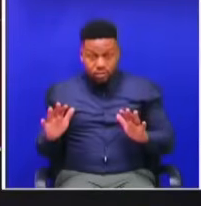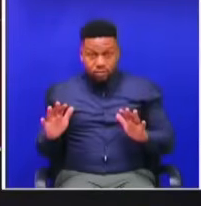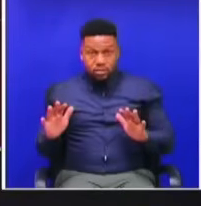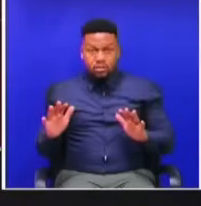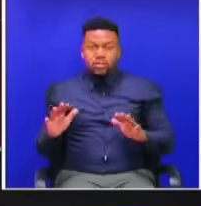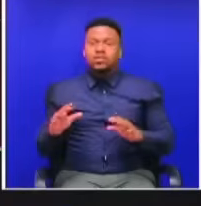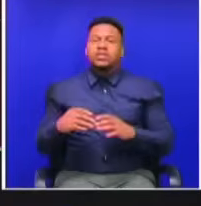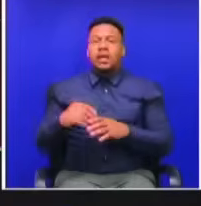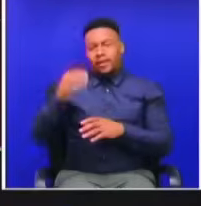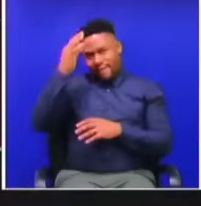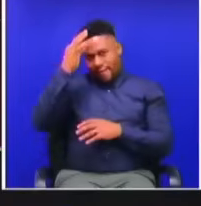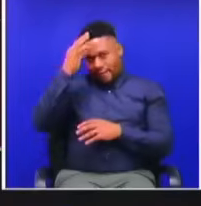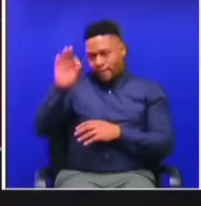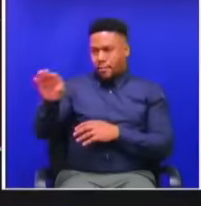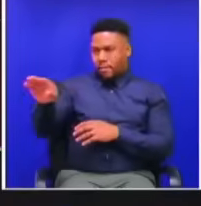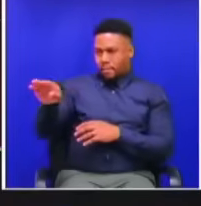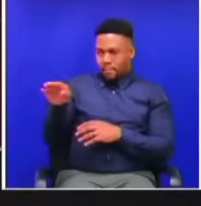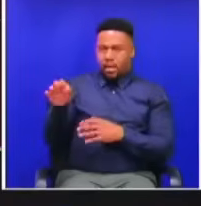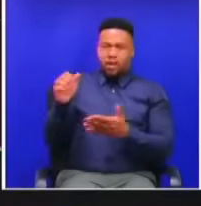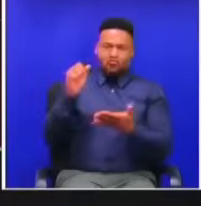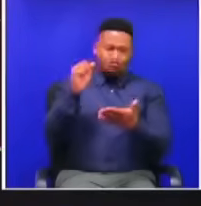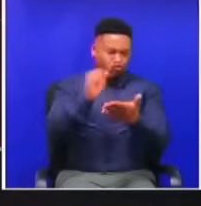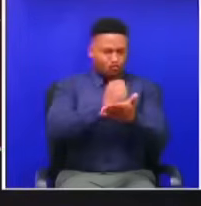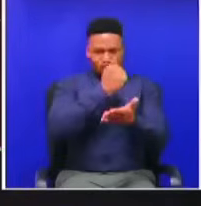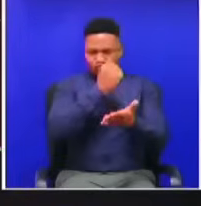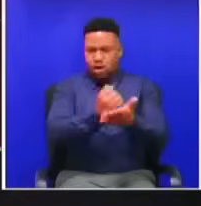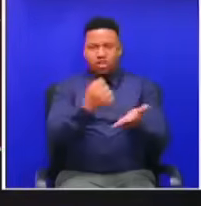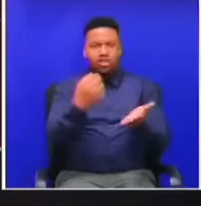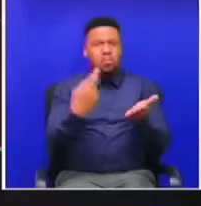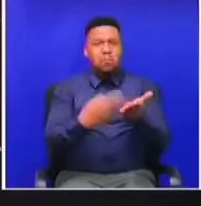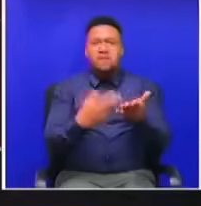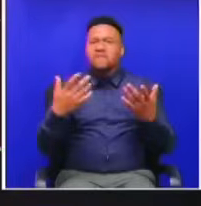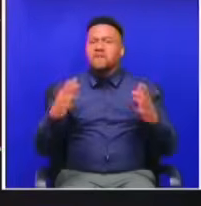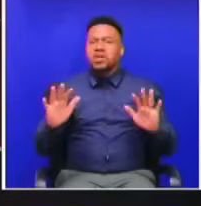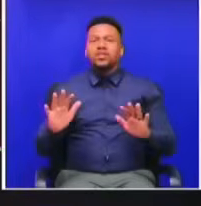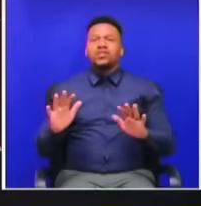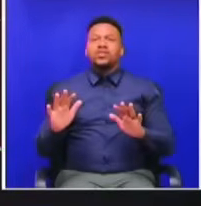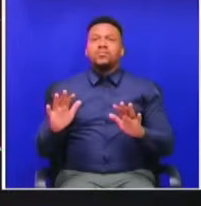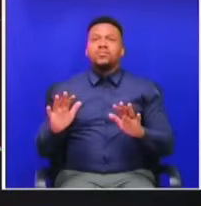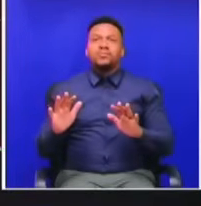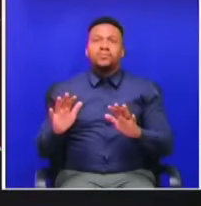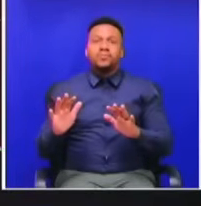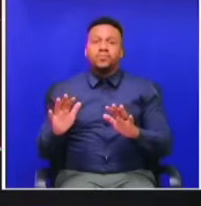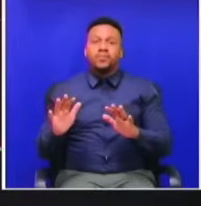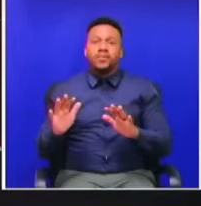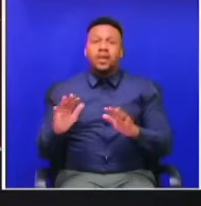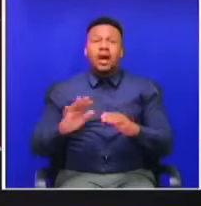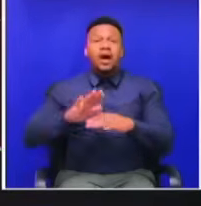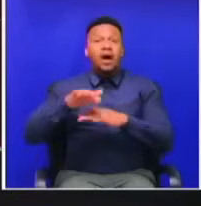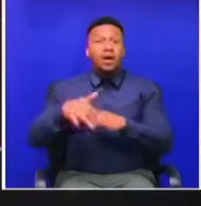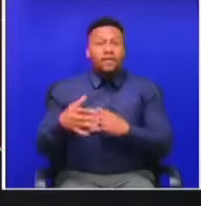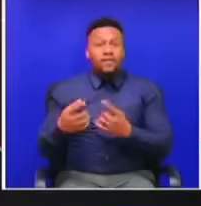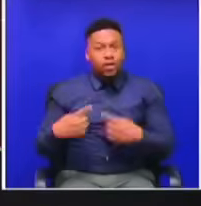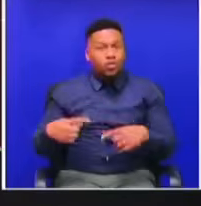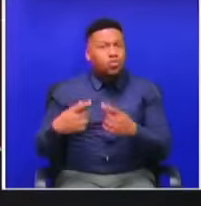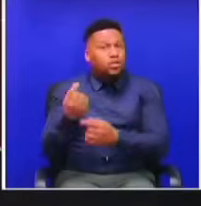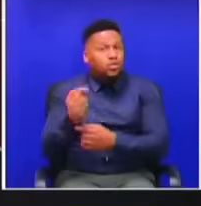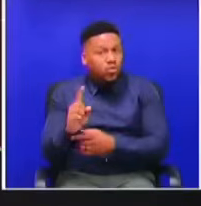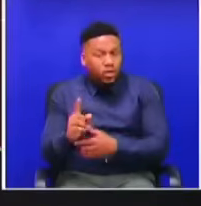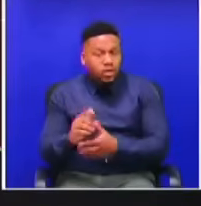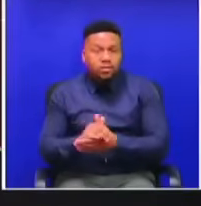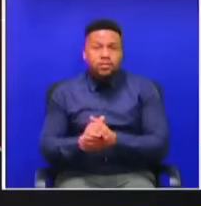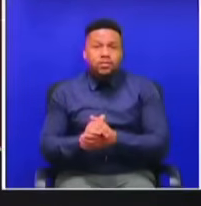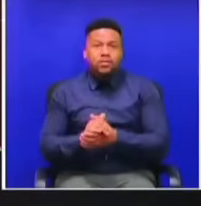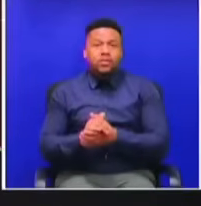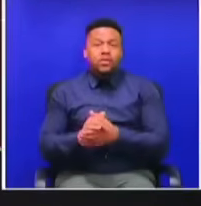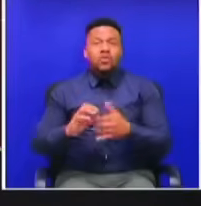as a registered bank is a given. And all we need to do is to ensure that all these other matters that